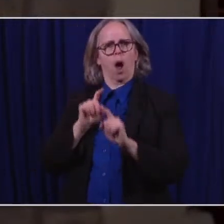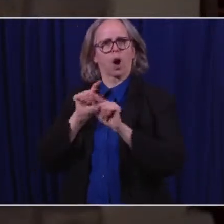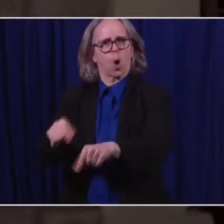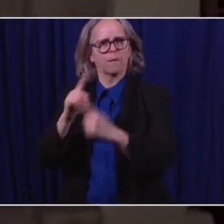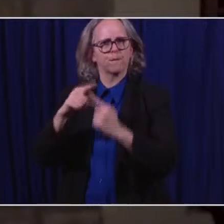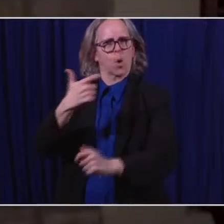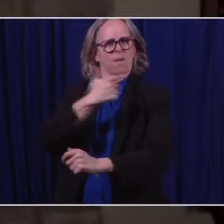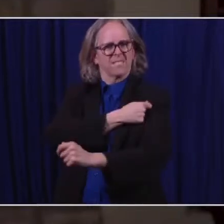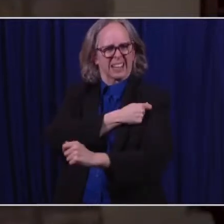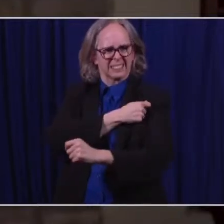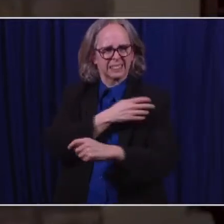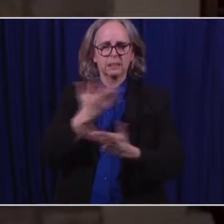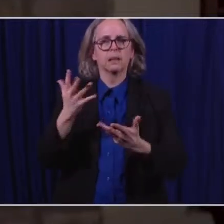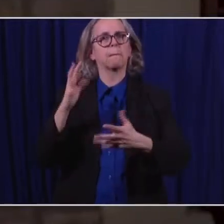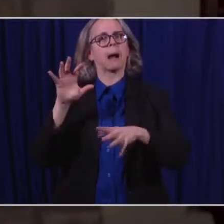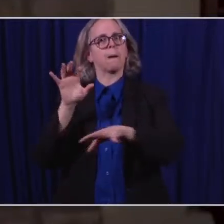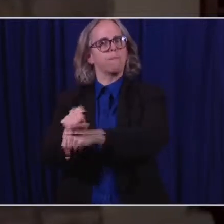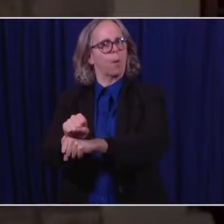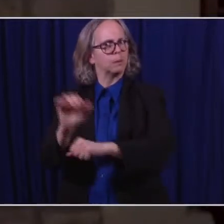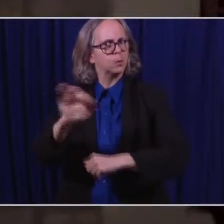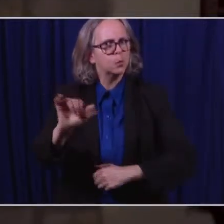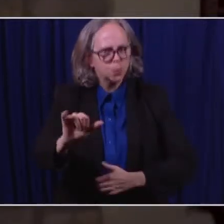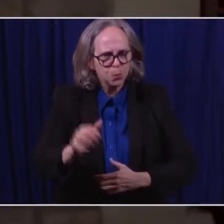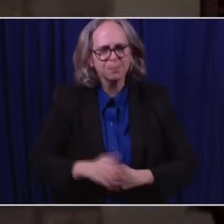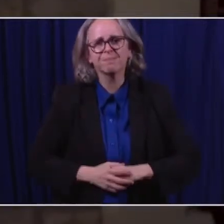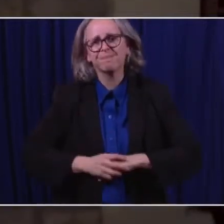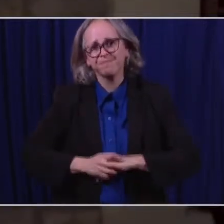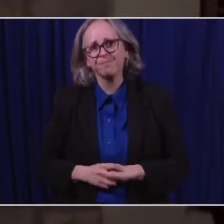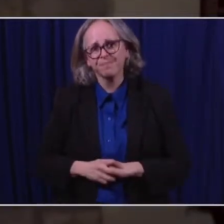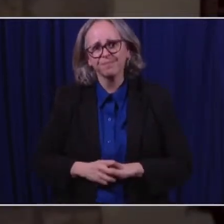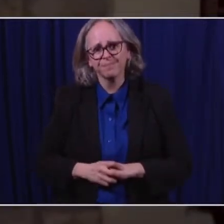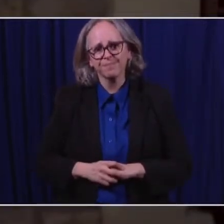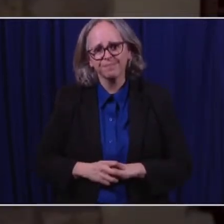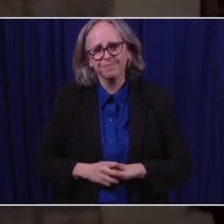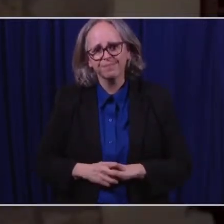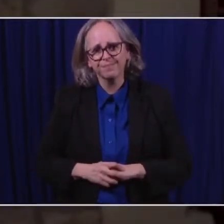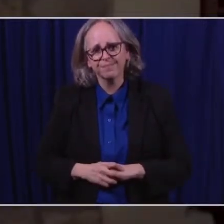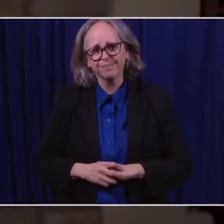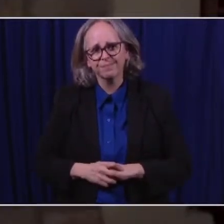page directly and go from there. So that's coming.